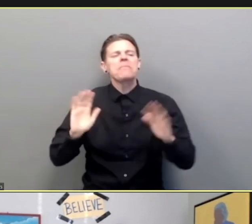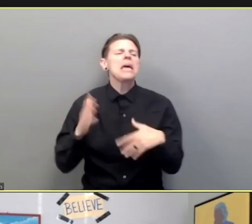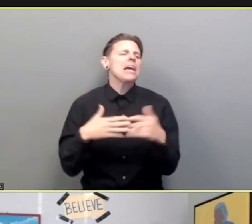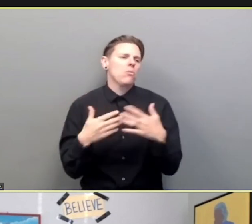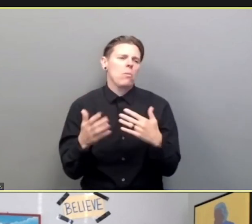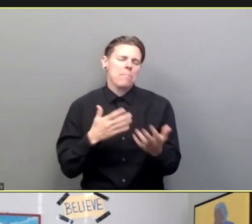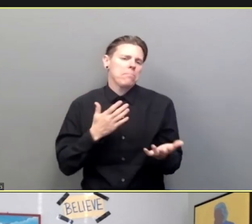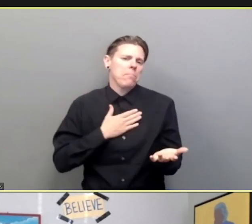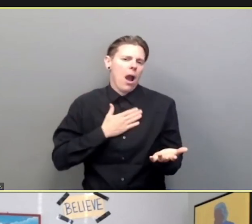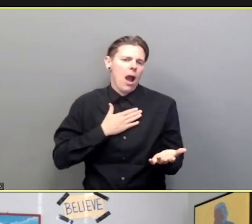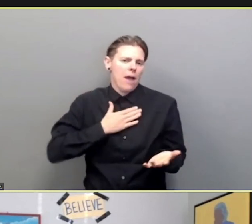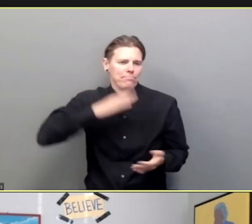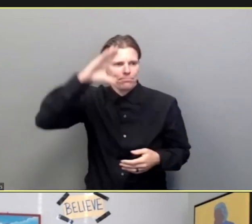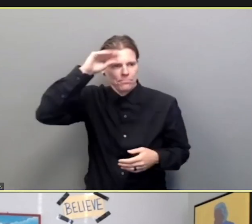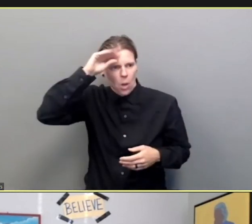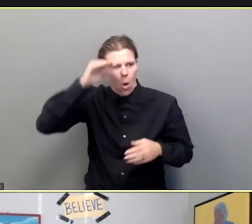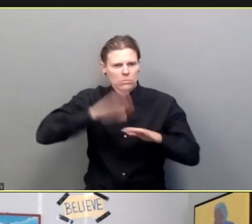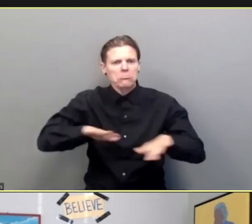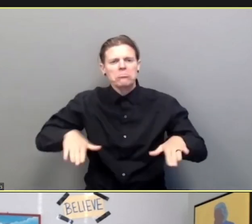group.